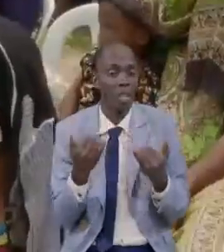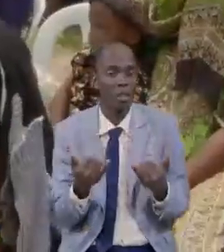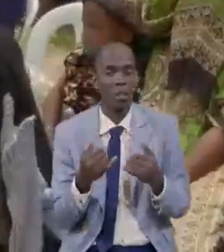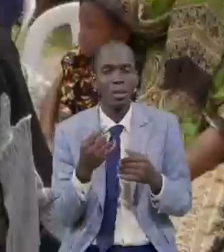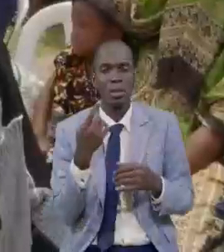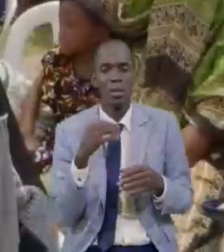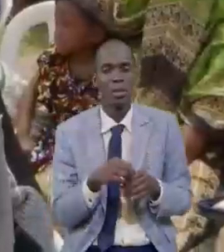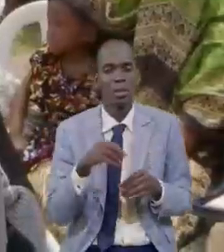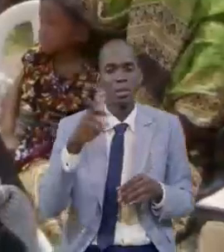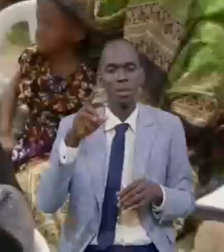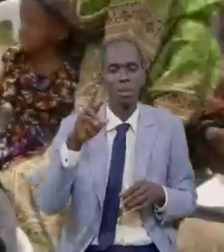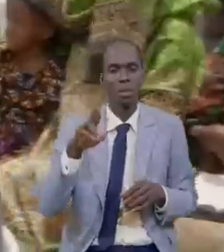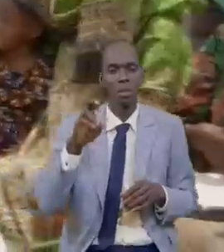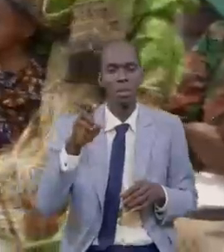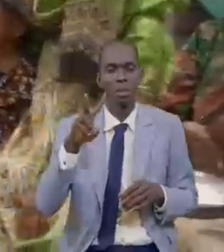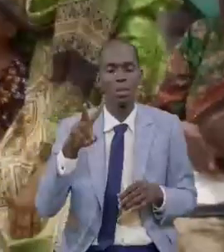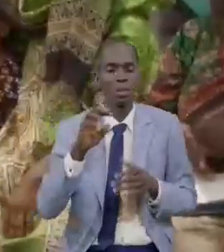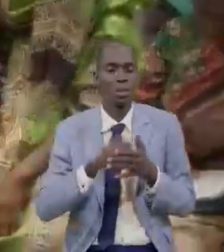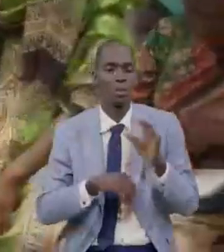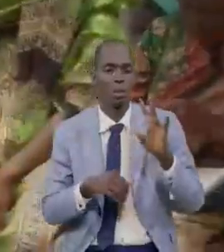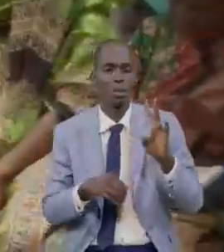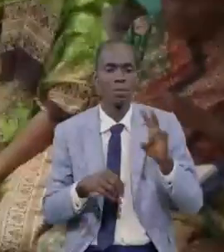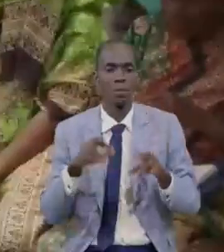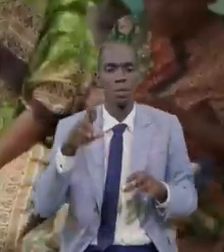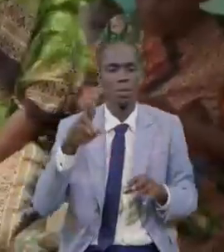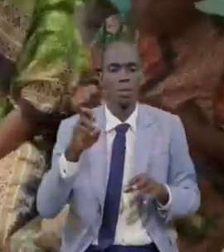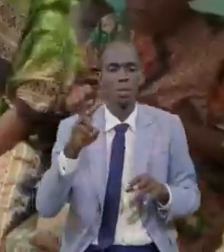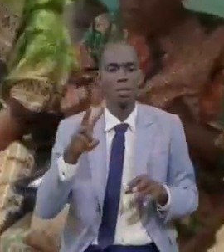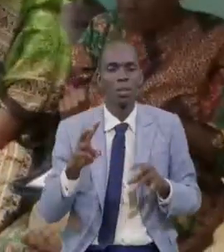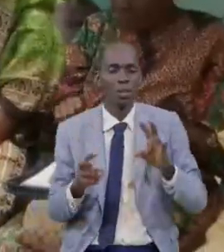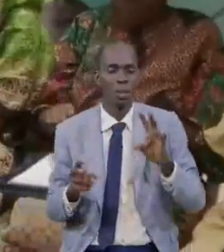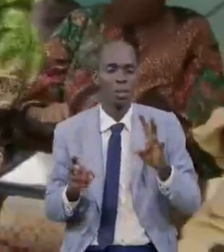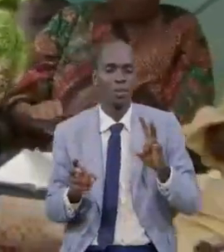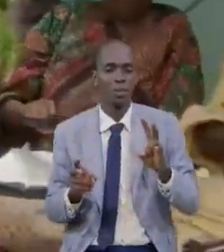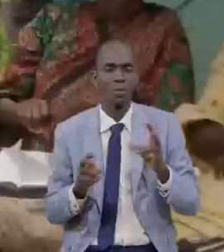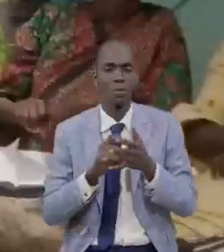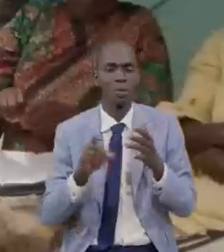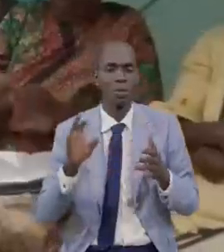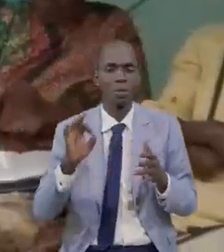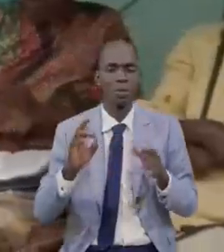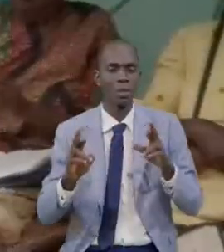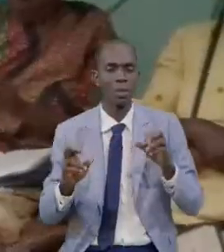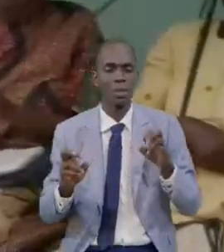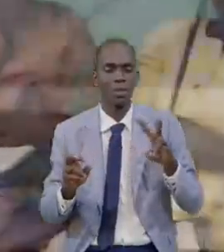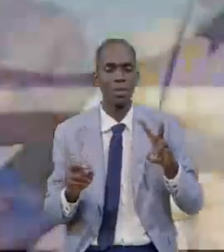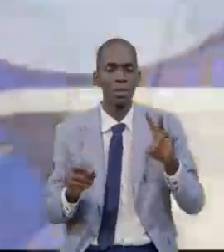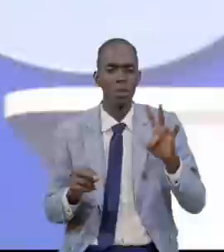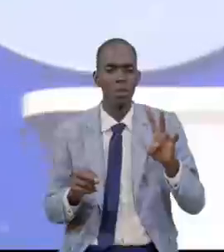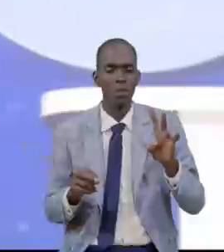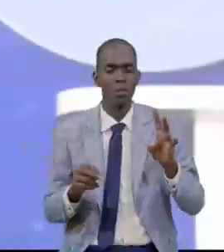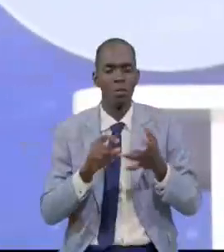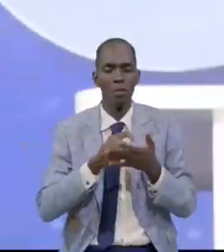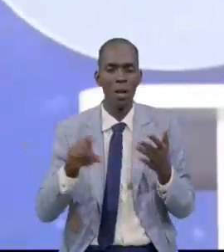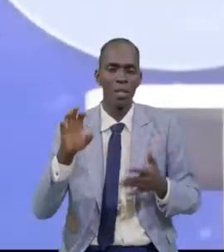7, I'm reading from verse 9. Revelation chapter 7, verse 9.